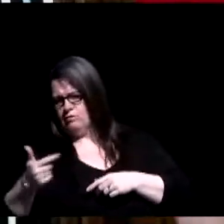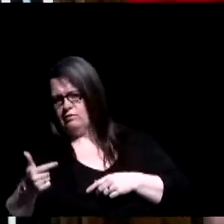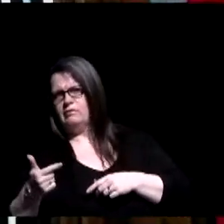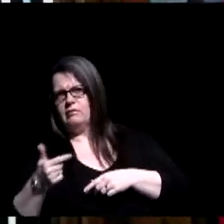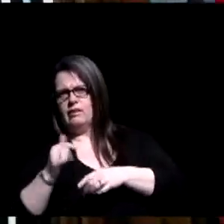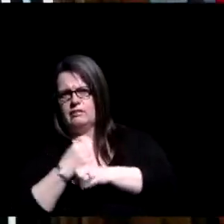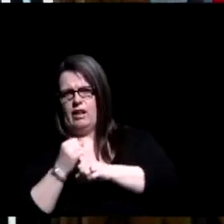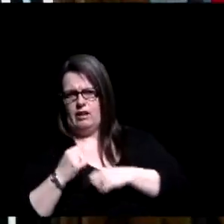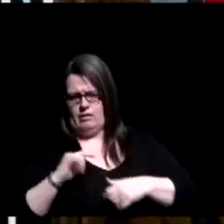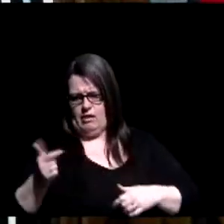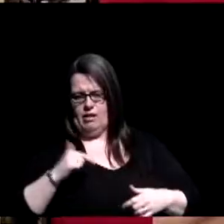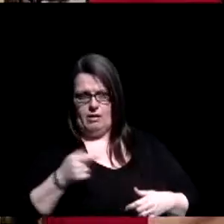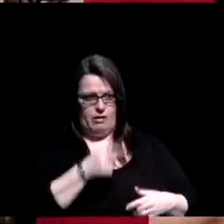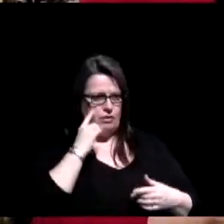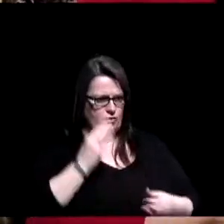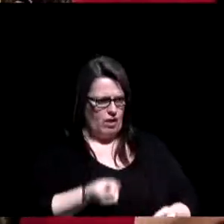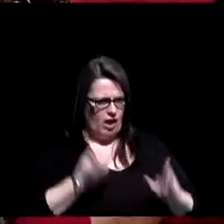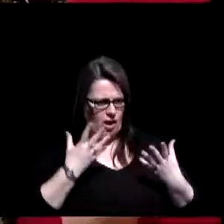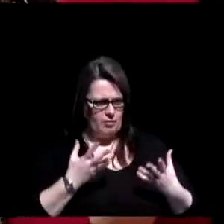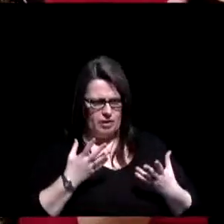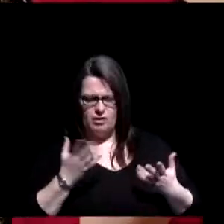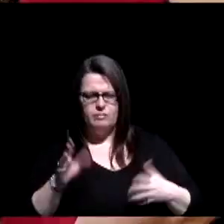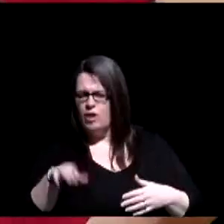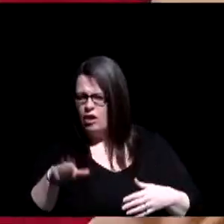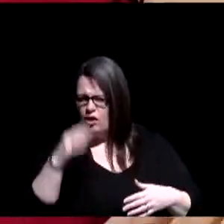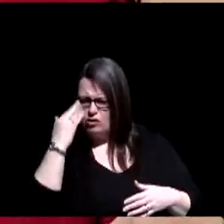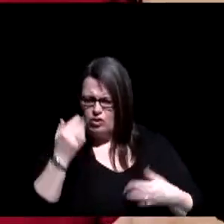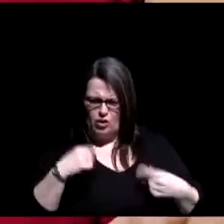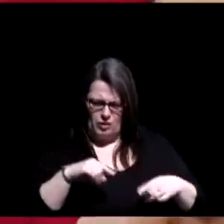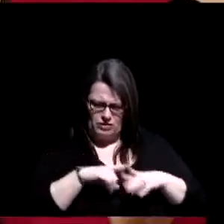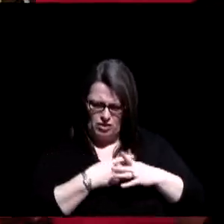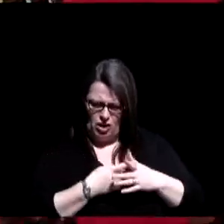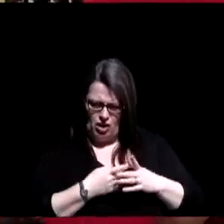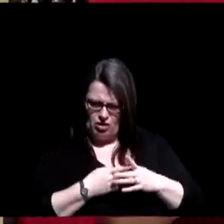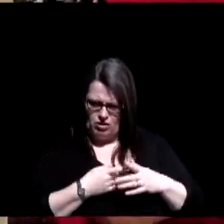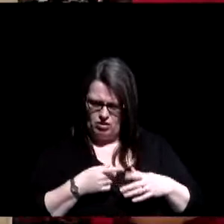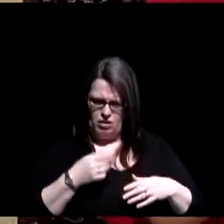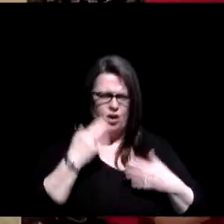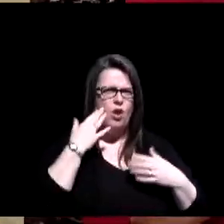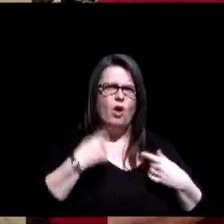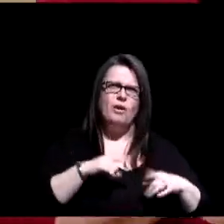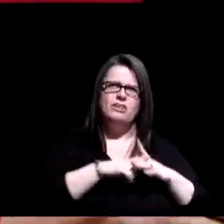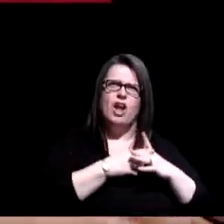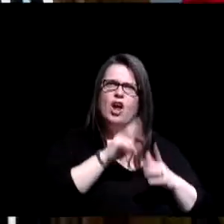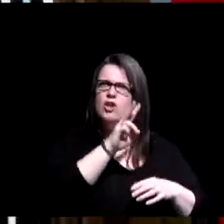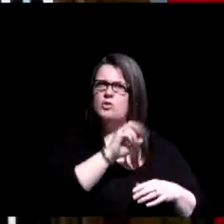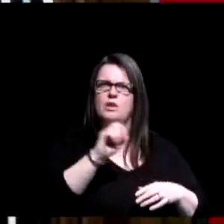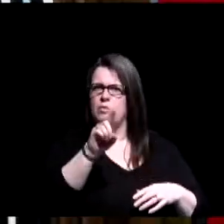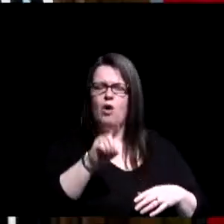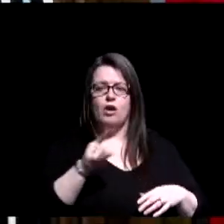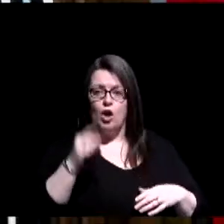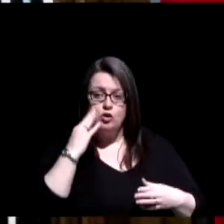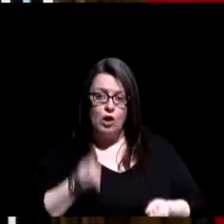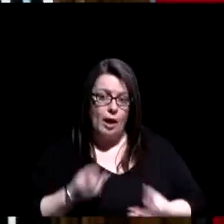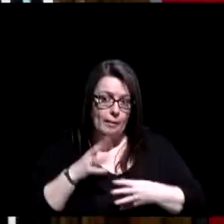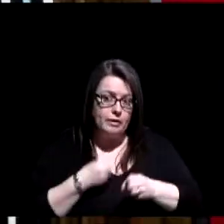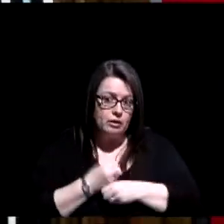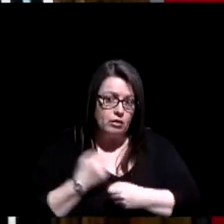So do you know how many awards began? How many? When did it begin? I think No, 2001. We're quick enough. Do you know how many years